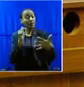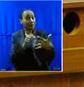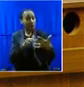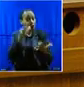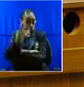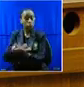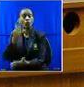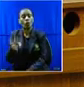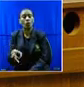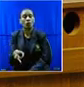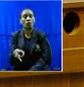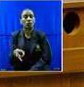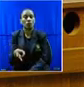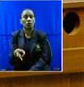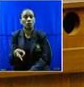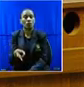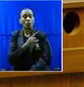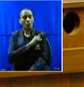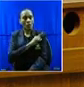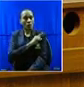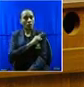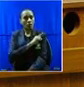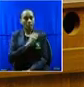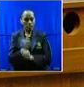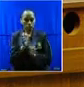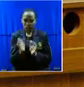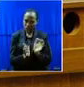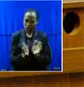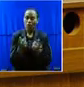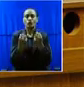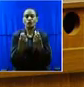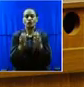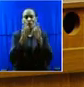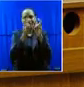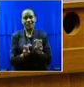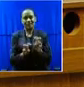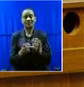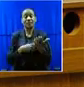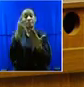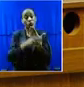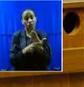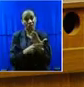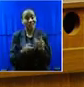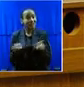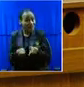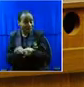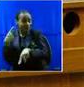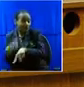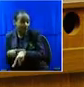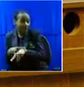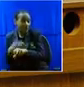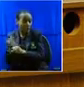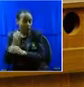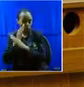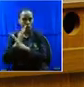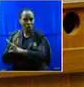adopted to facilitate new generation projects while protecting the integrity of the